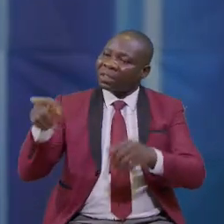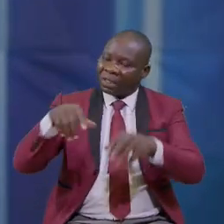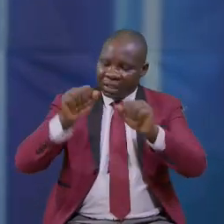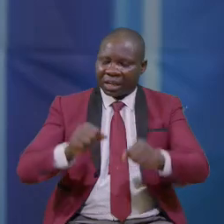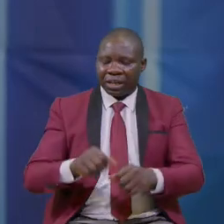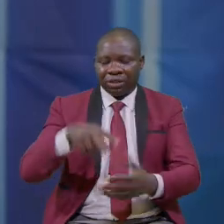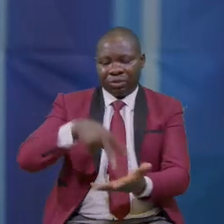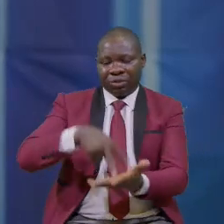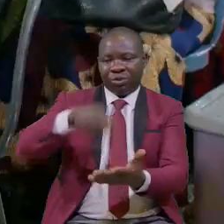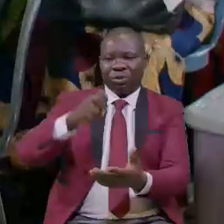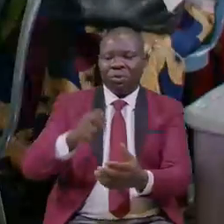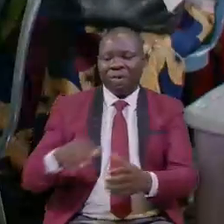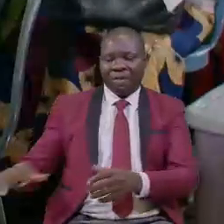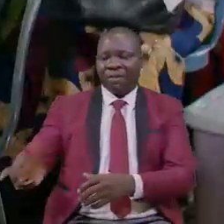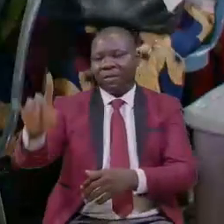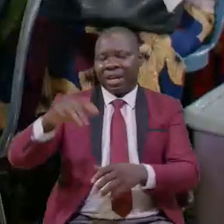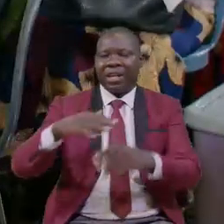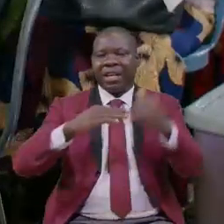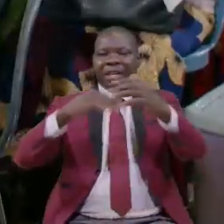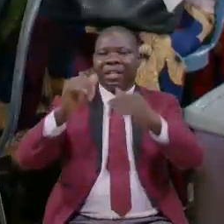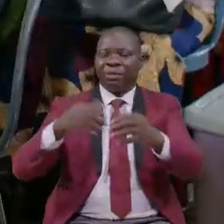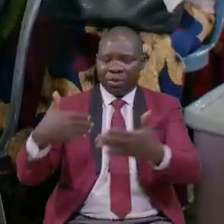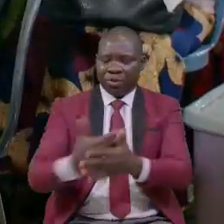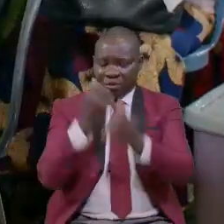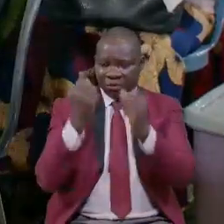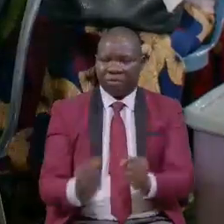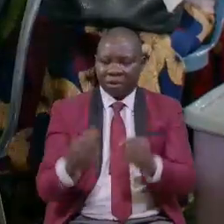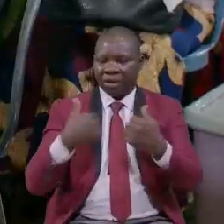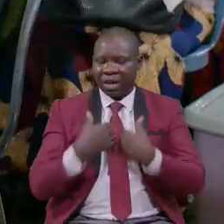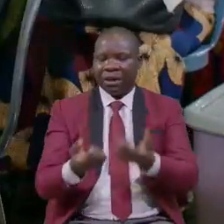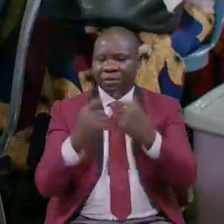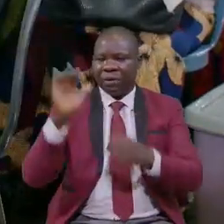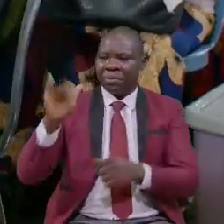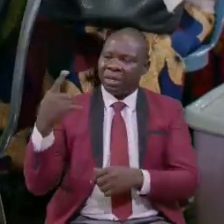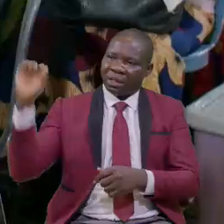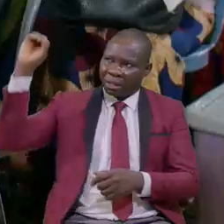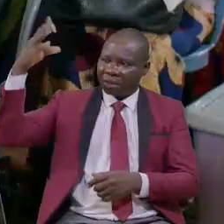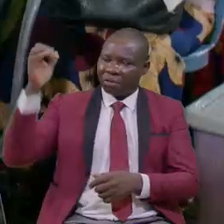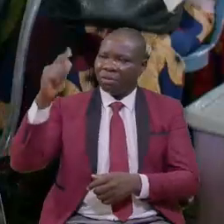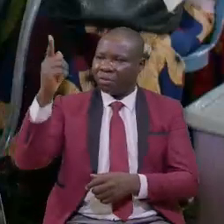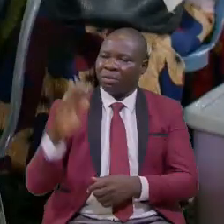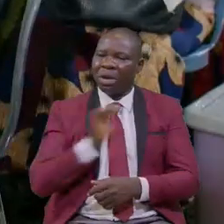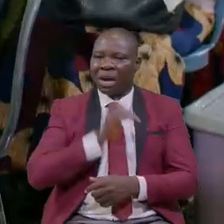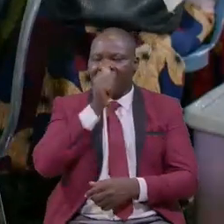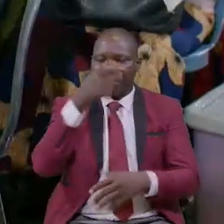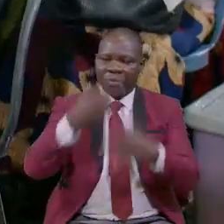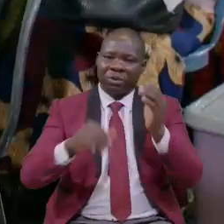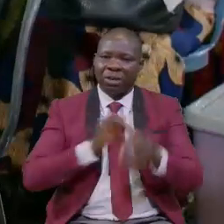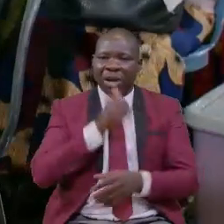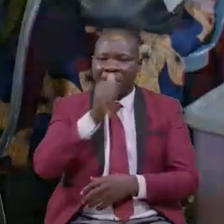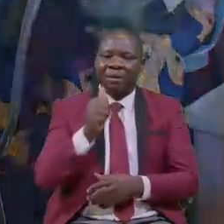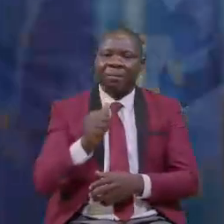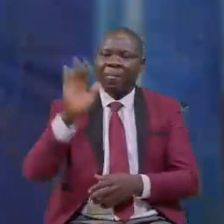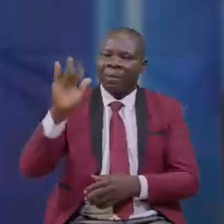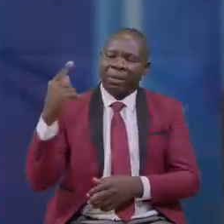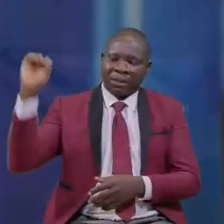had come. By the grace of God, I am what I am. By the grace